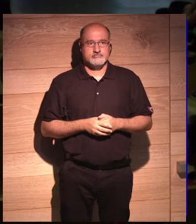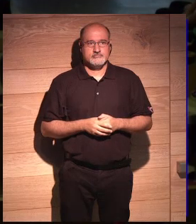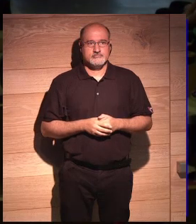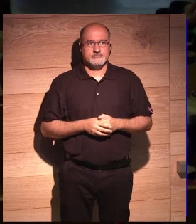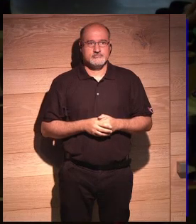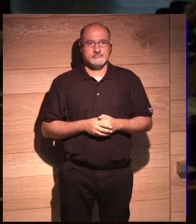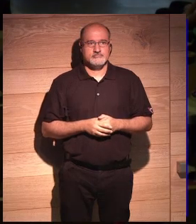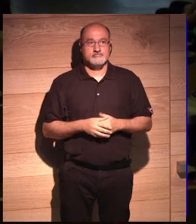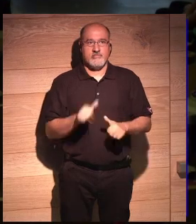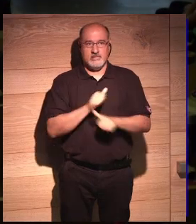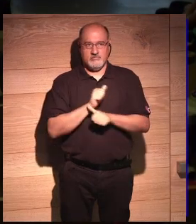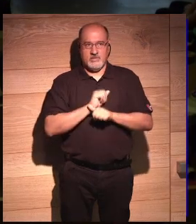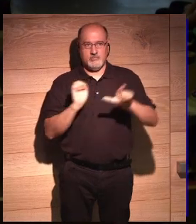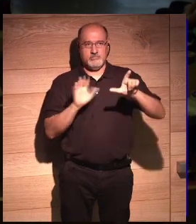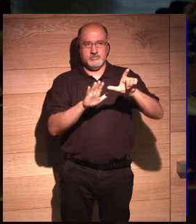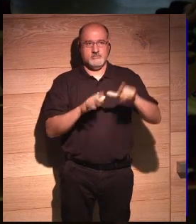Hopefully.